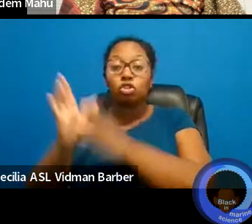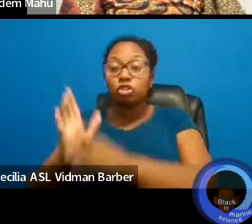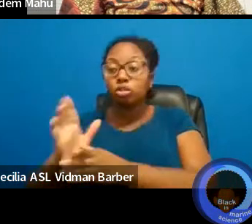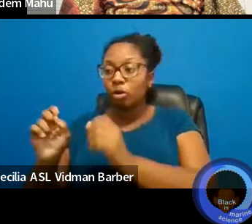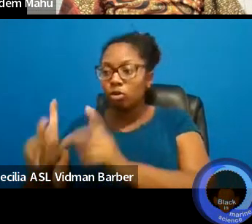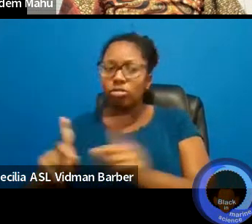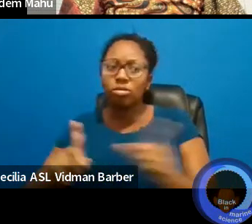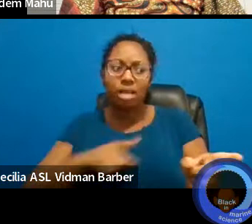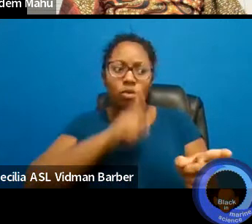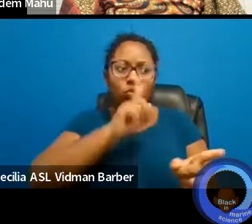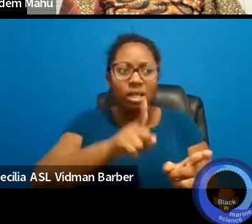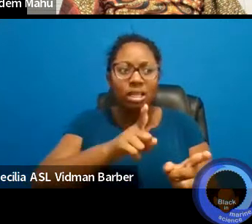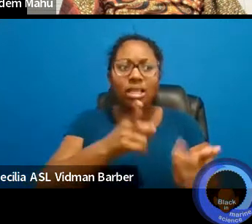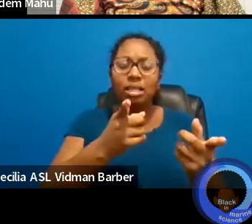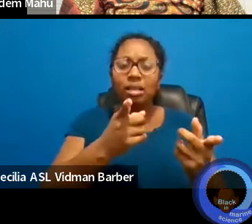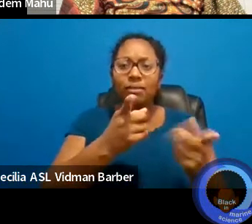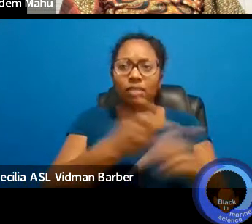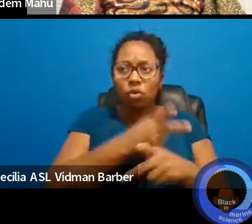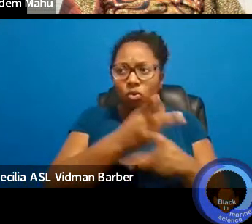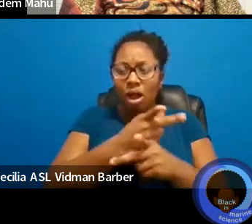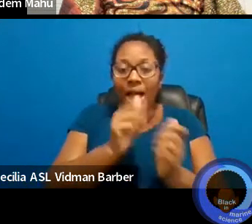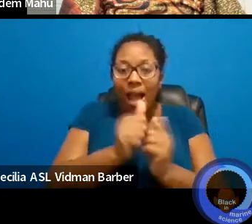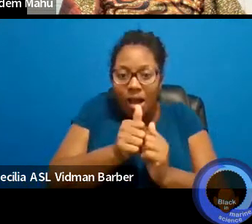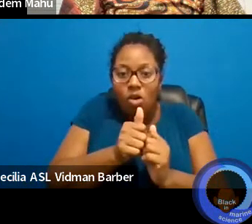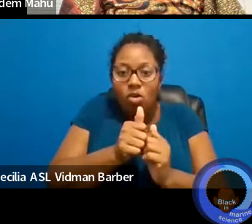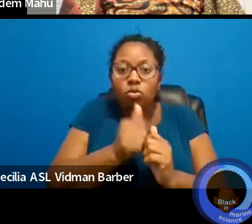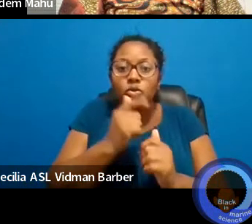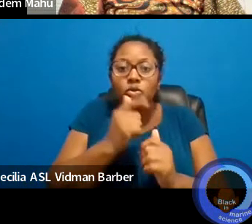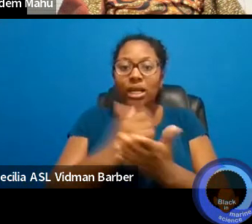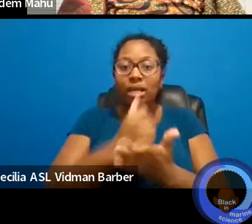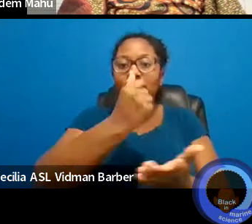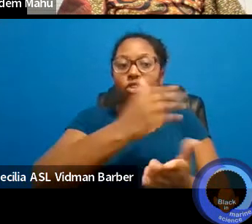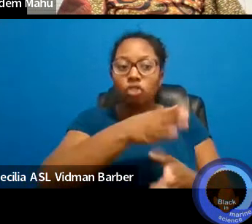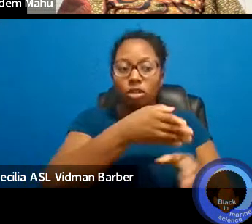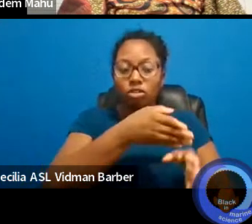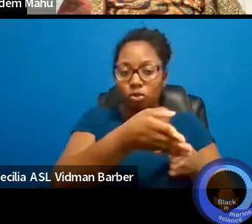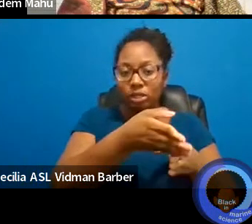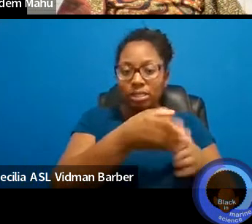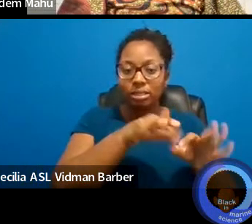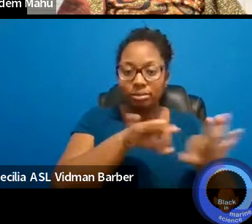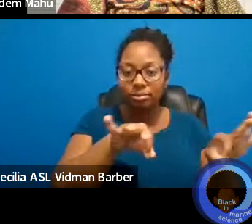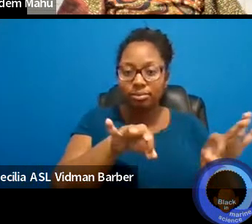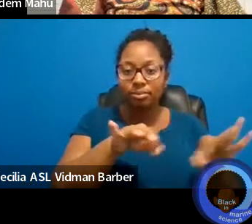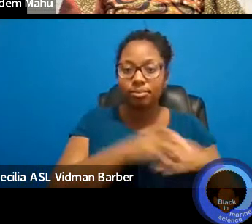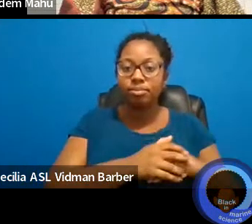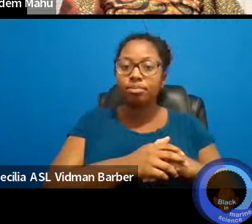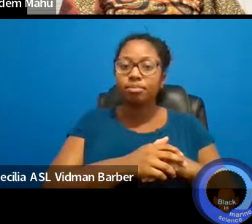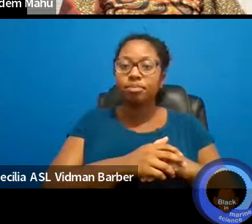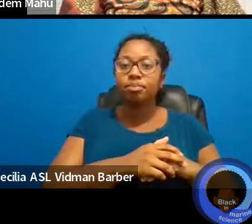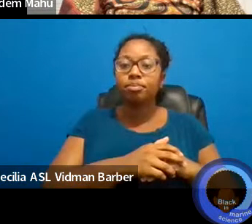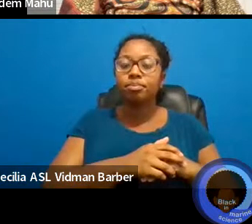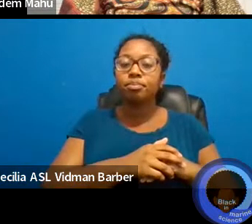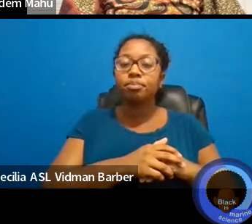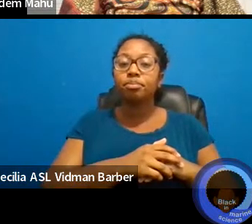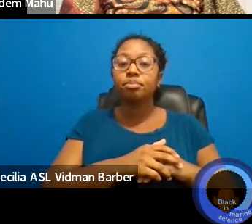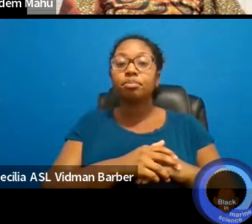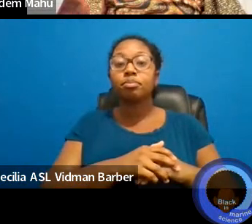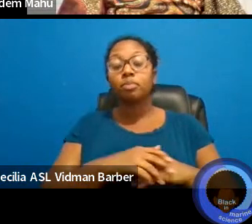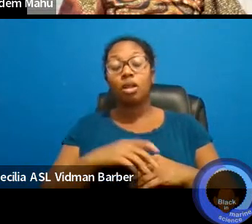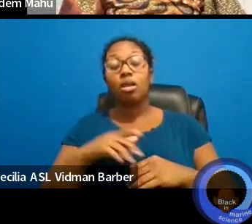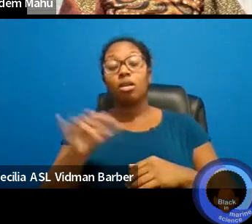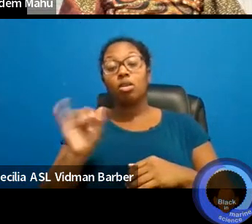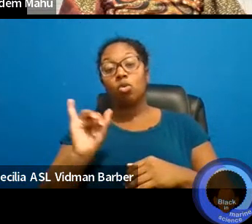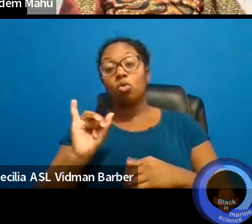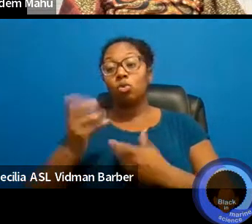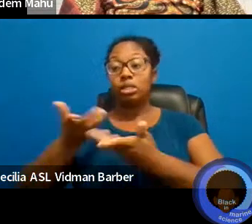involved. Secondly, which is something I didn't really have this conversation with the university I graduated from, to